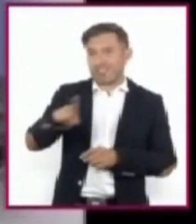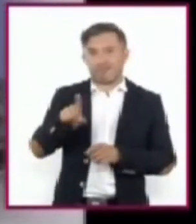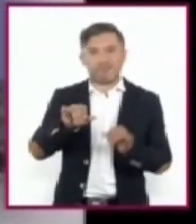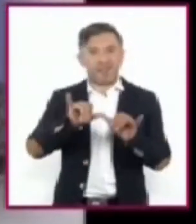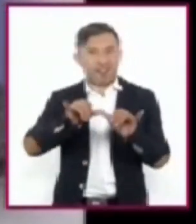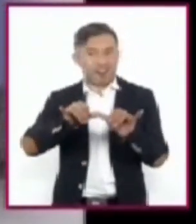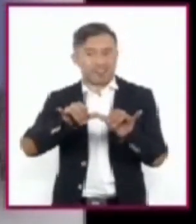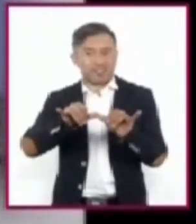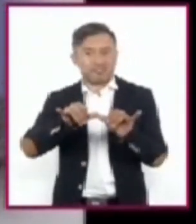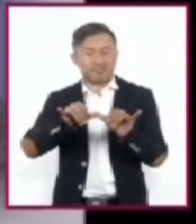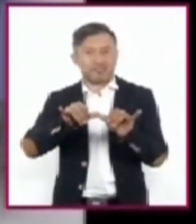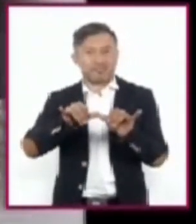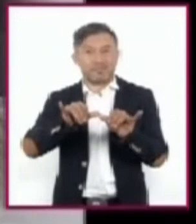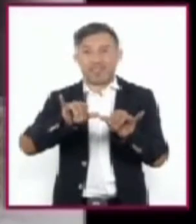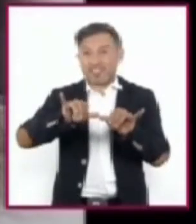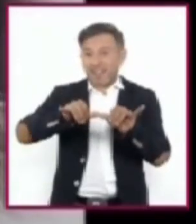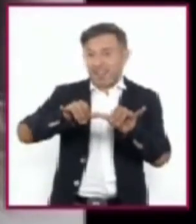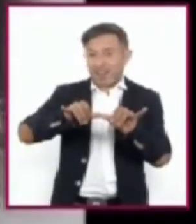Architects.